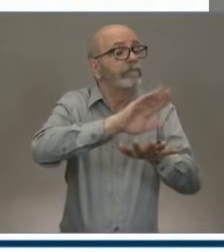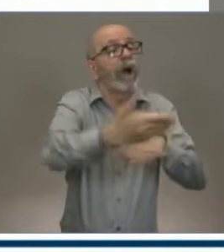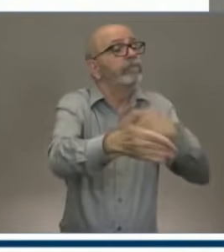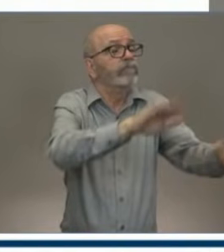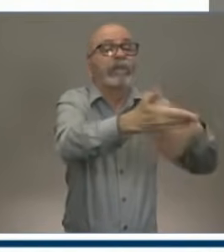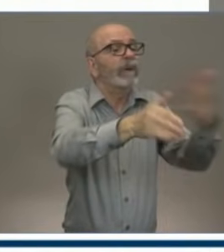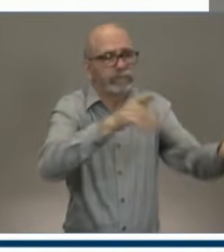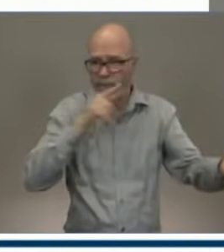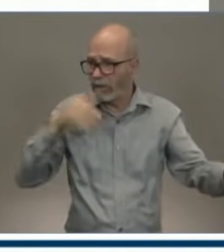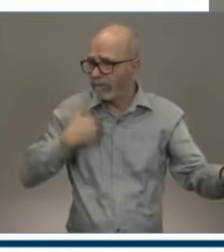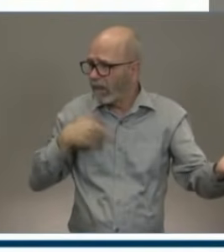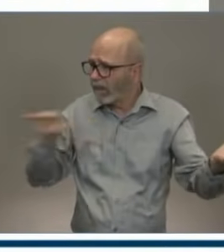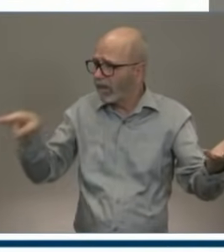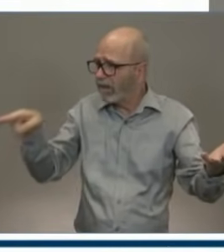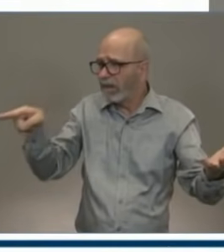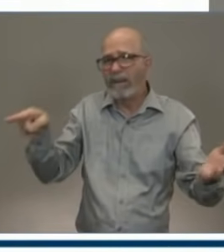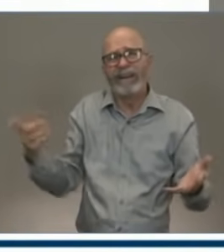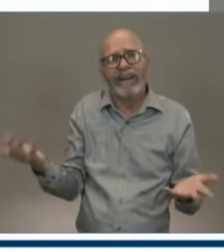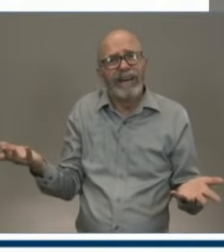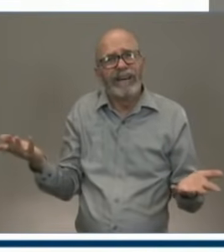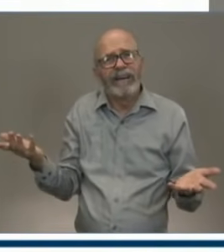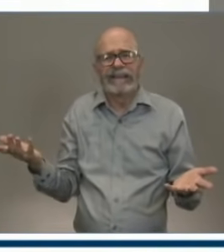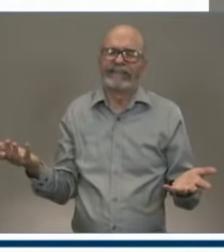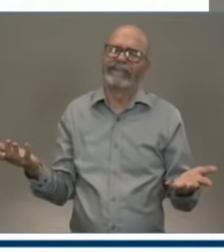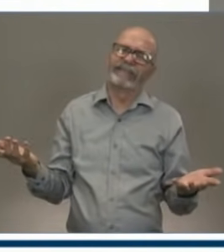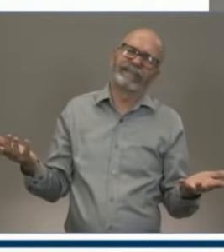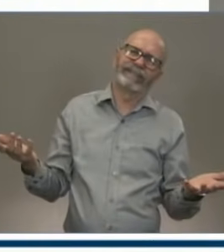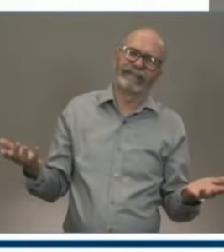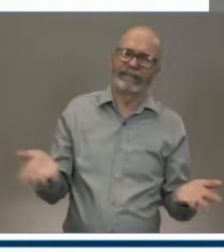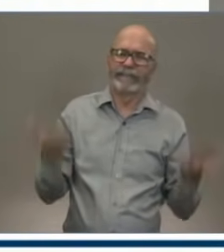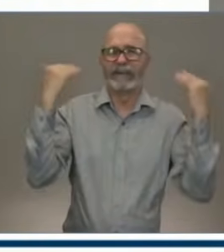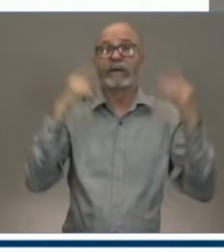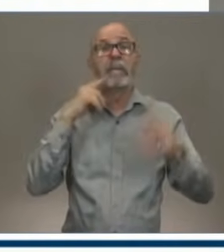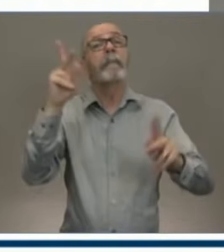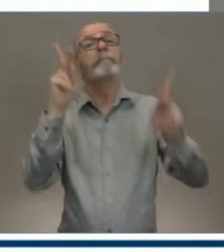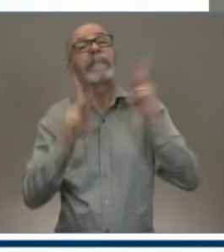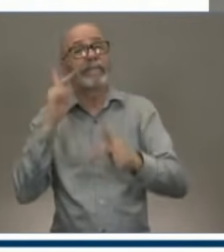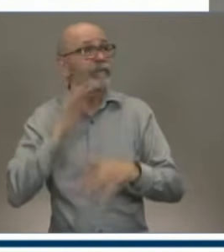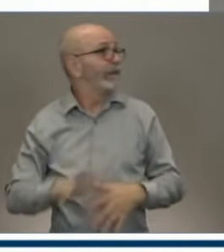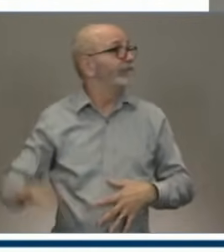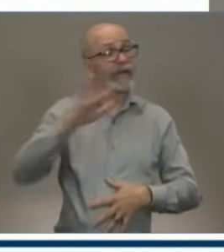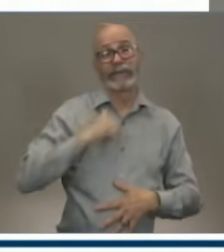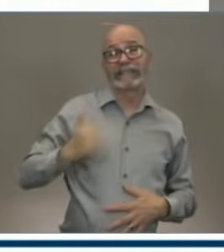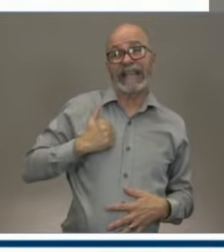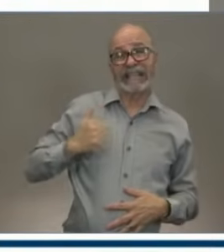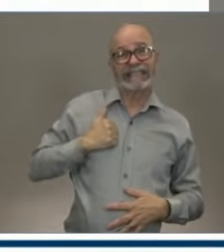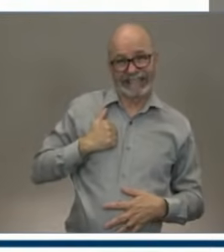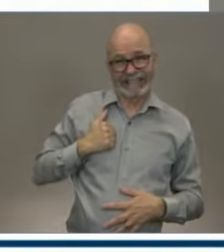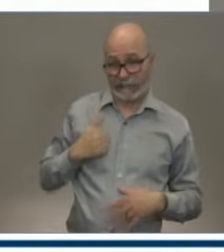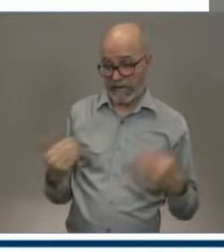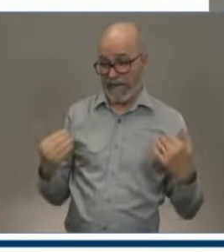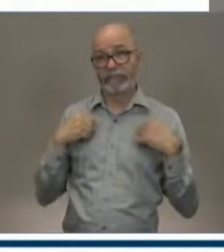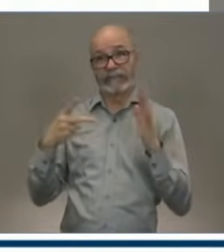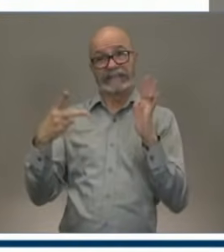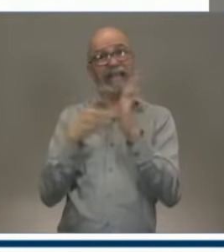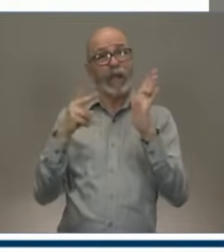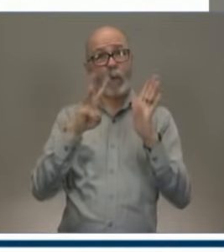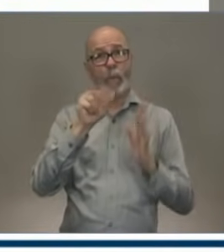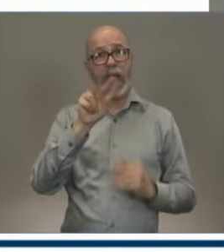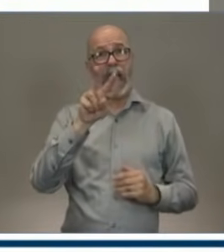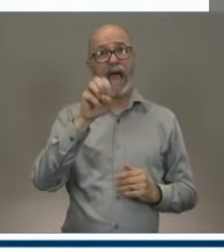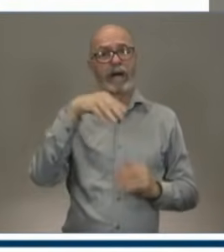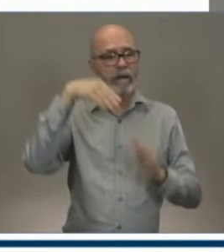Canada is in the middle of an intense second wave and is dealing with substantive health impacts that